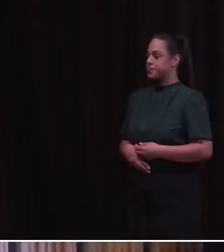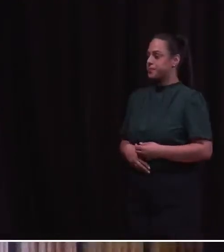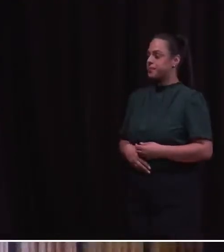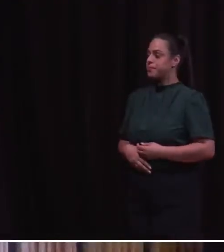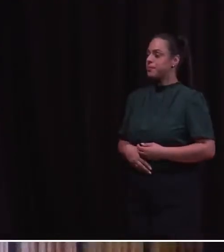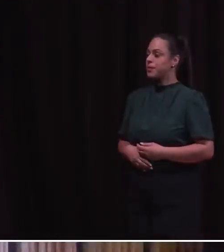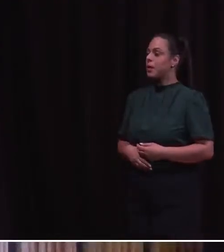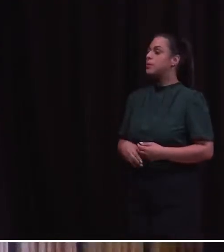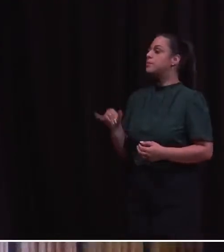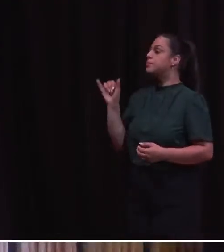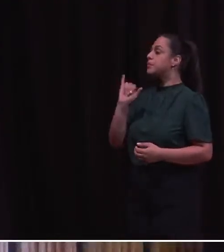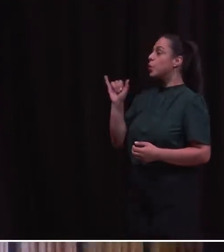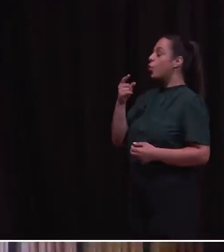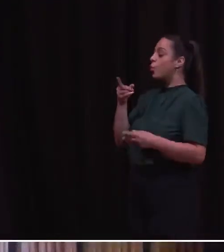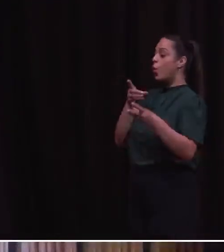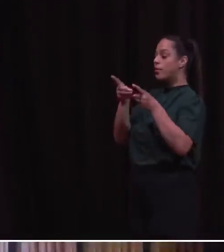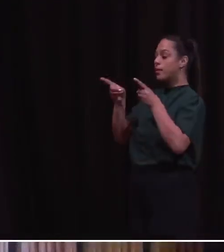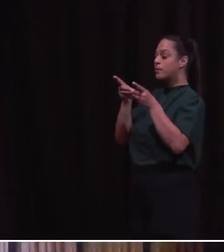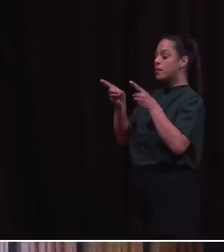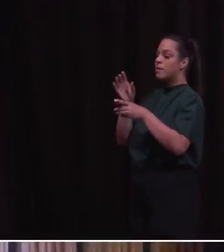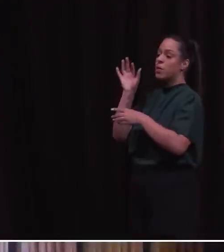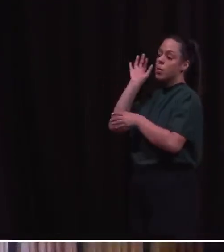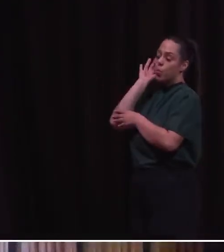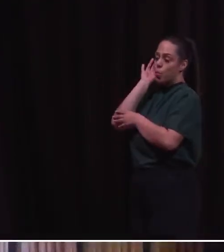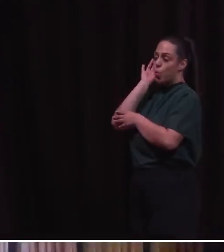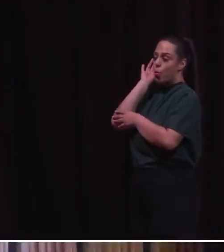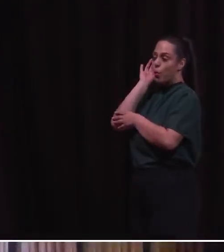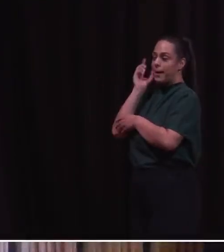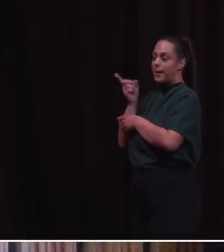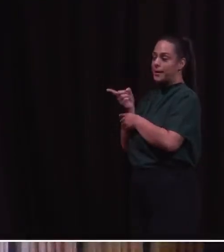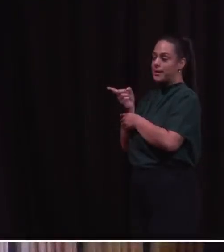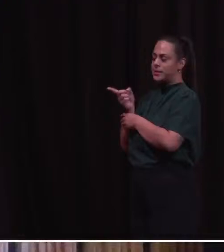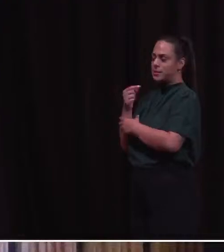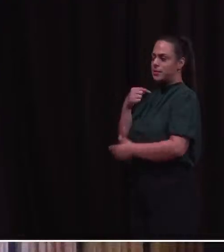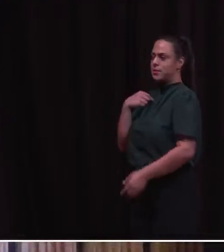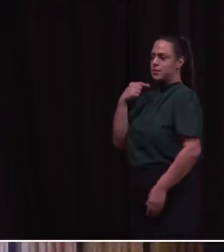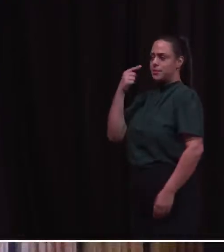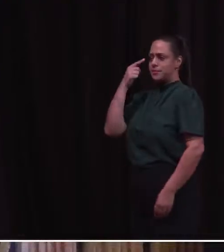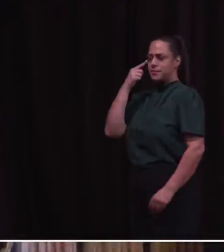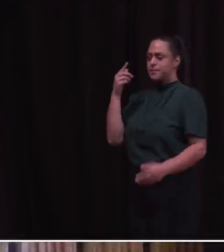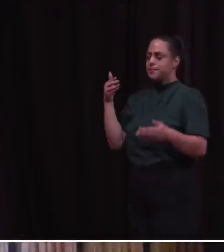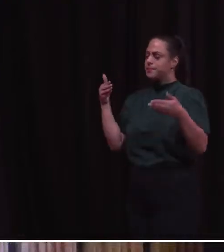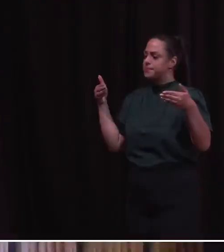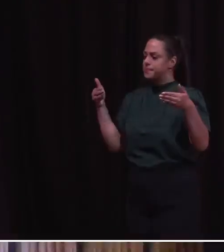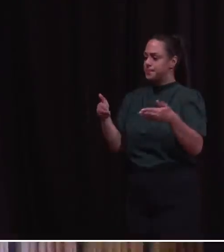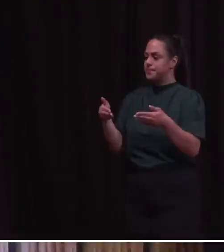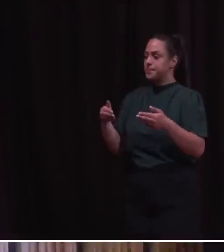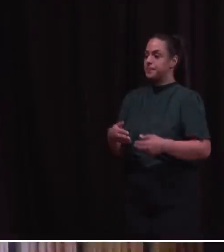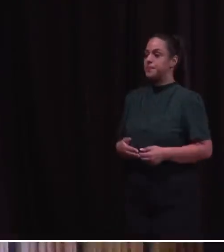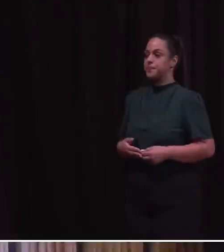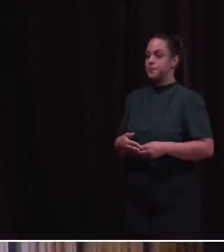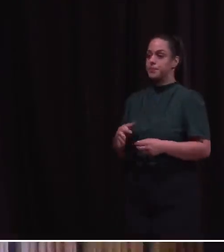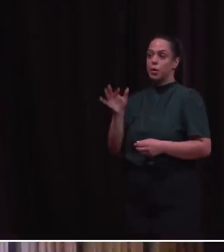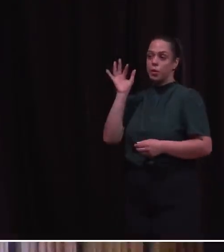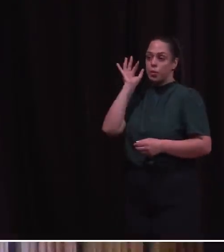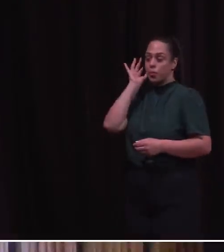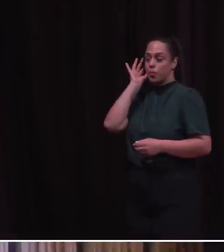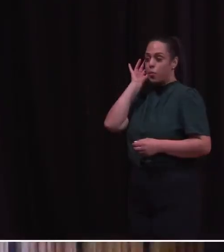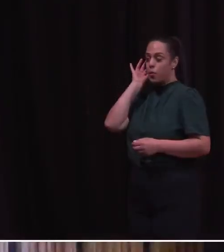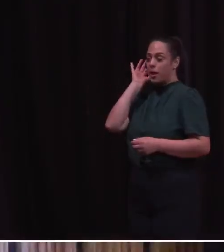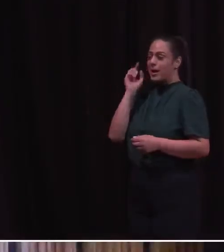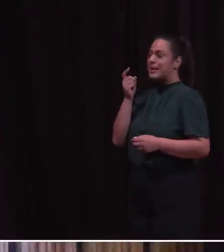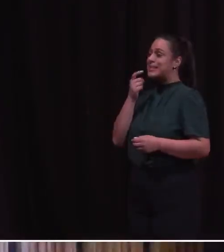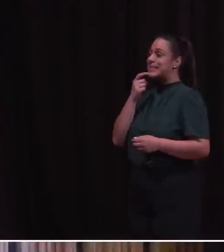African women do not feel pain. It has an influence today in the